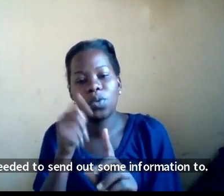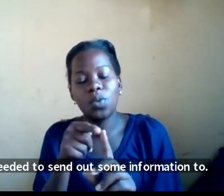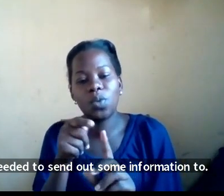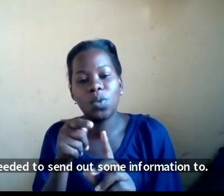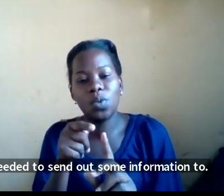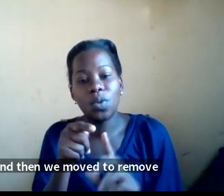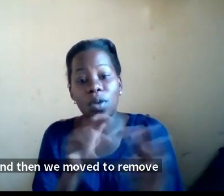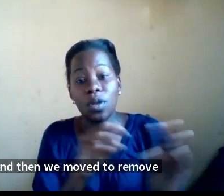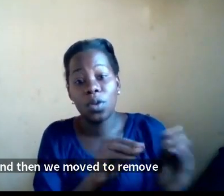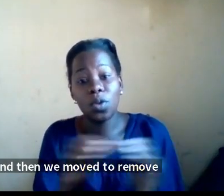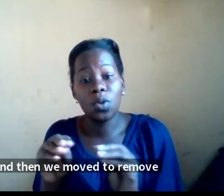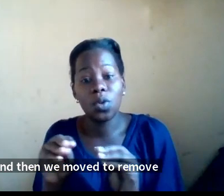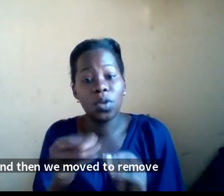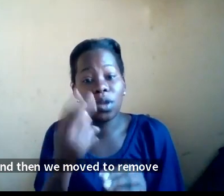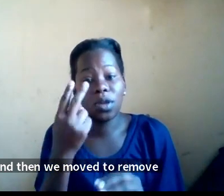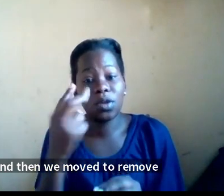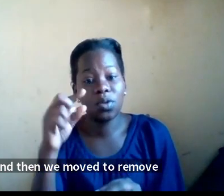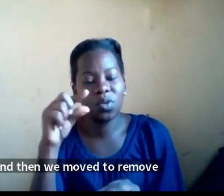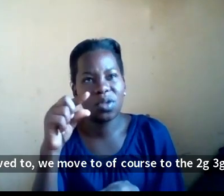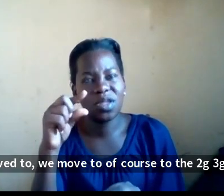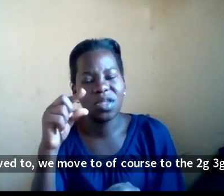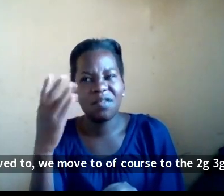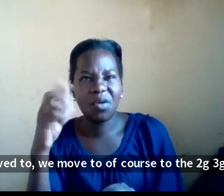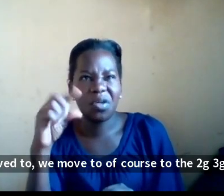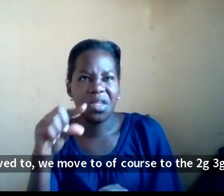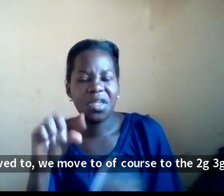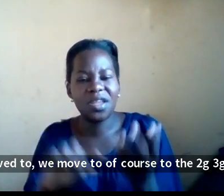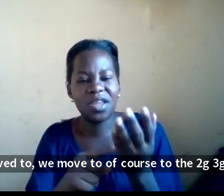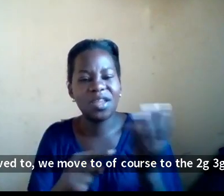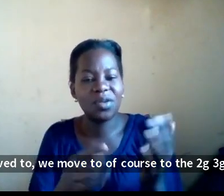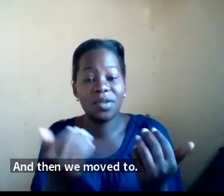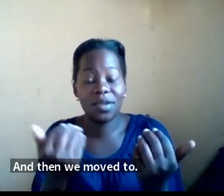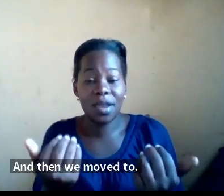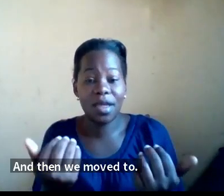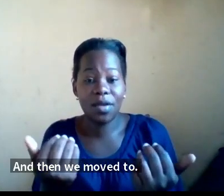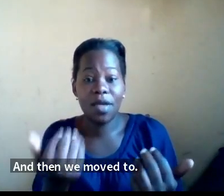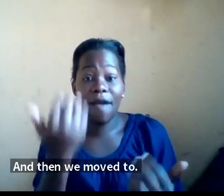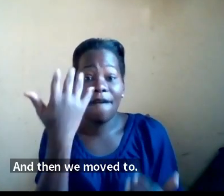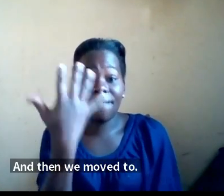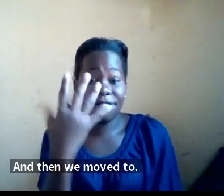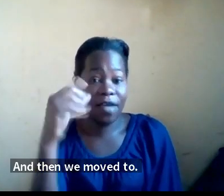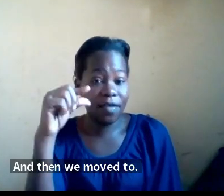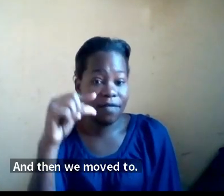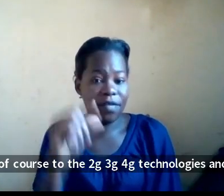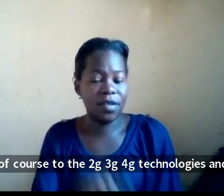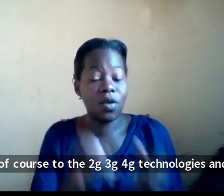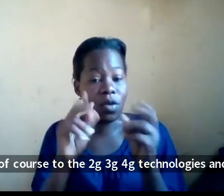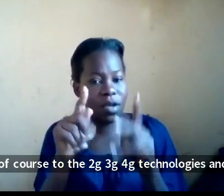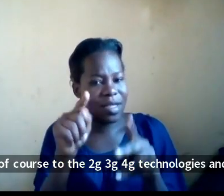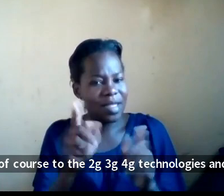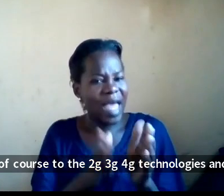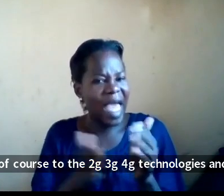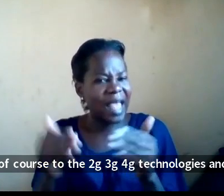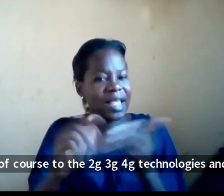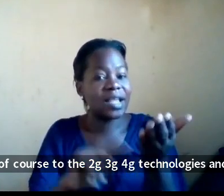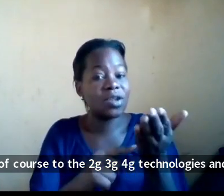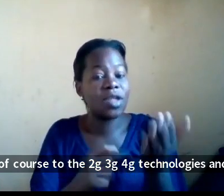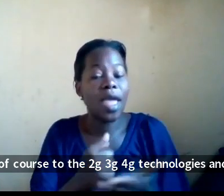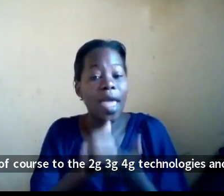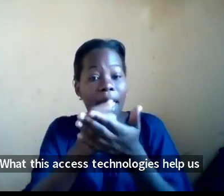of course, to the 2G, 3G, 4G technologies, and now 5G. What these access technologies help